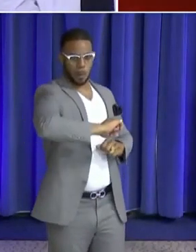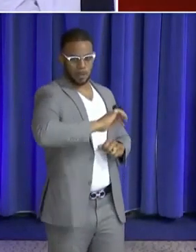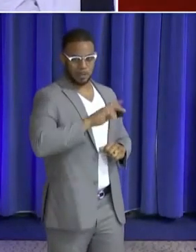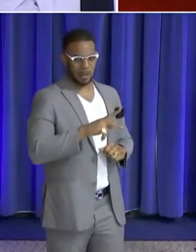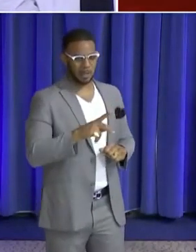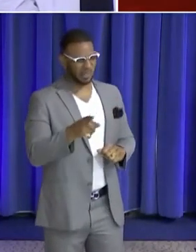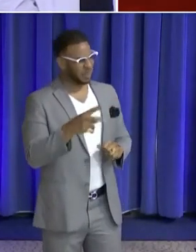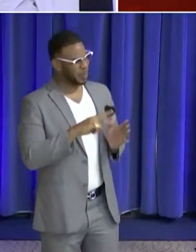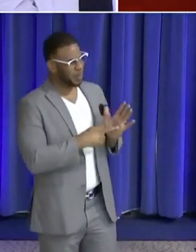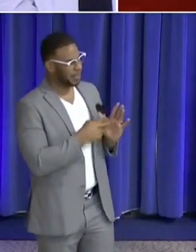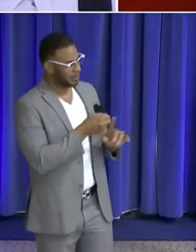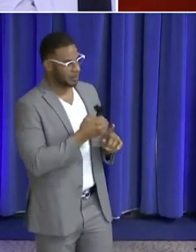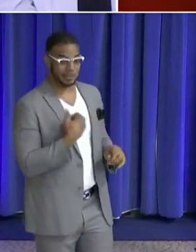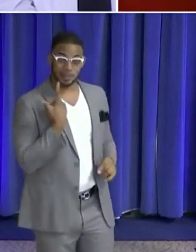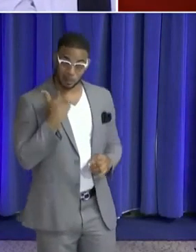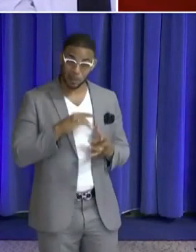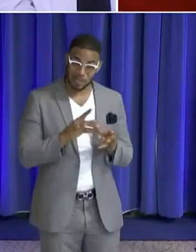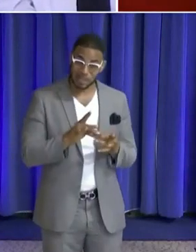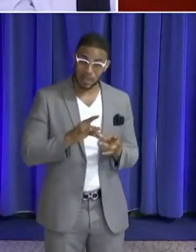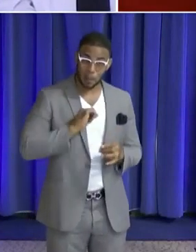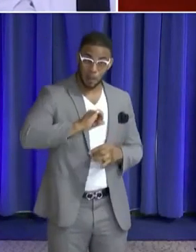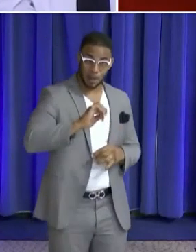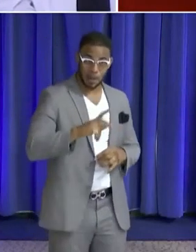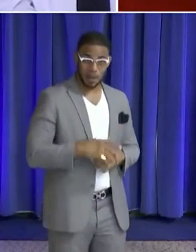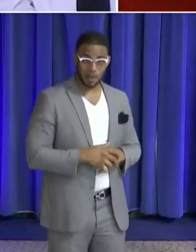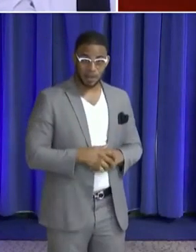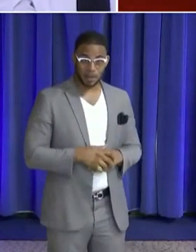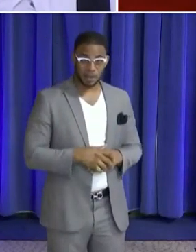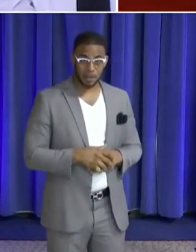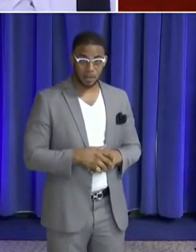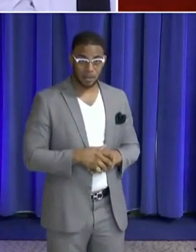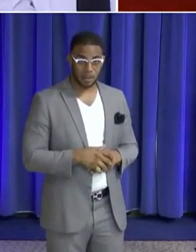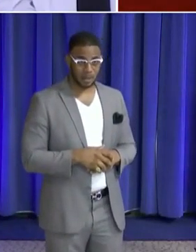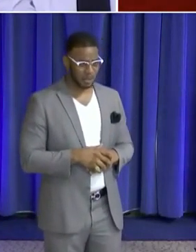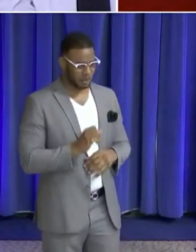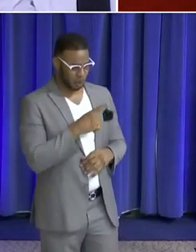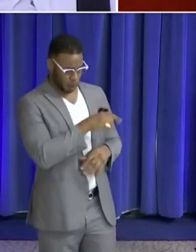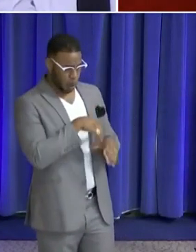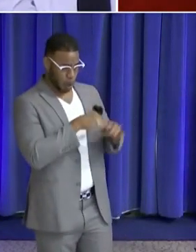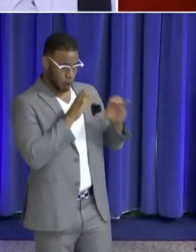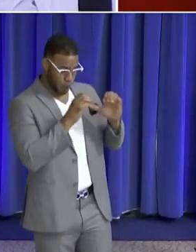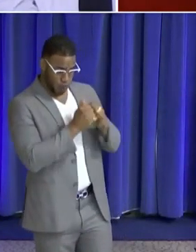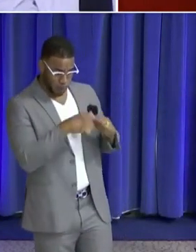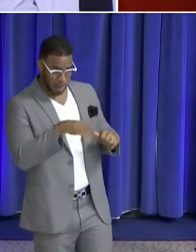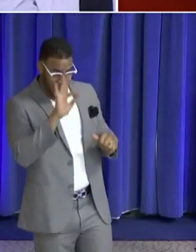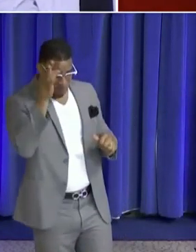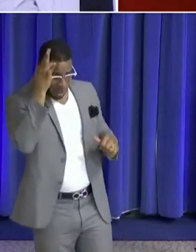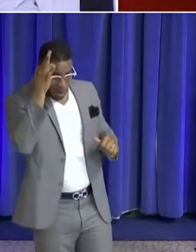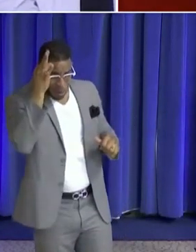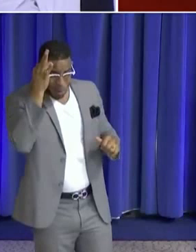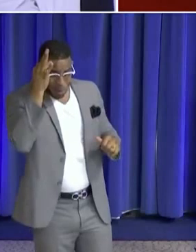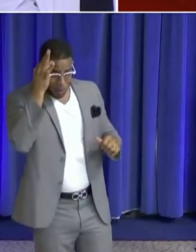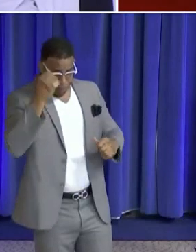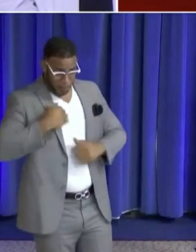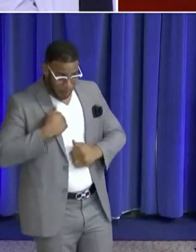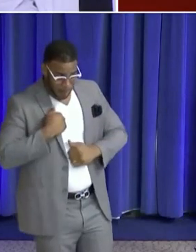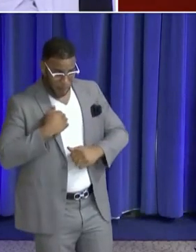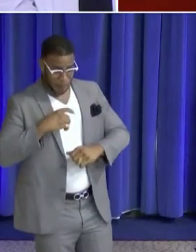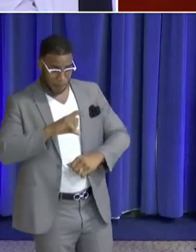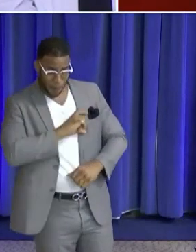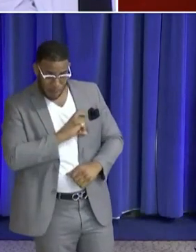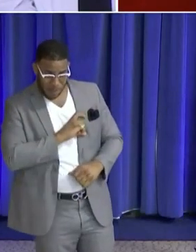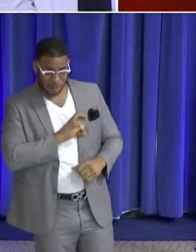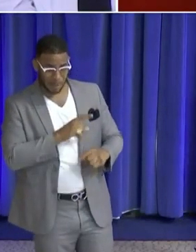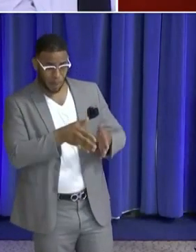does that mean? Just what I said. You worked with them, so you were in communication with the military police